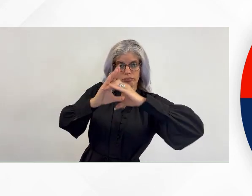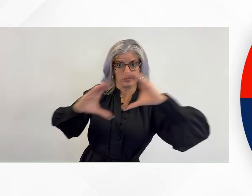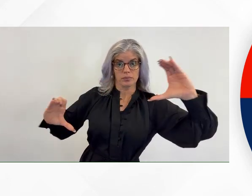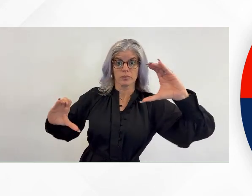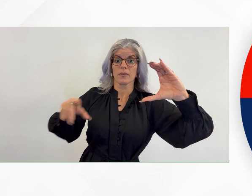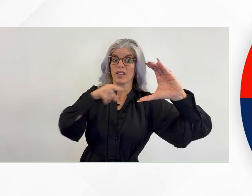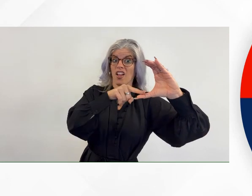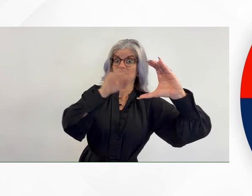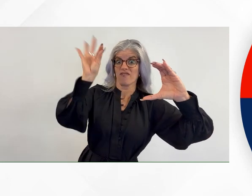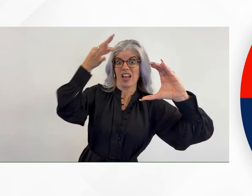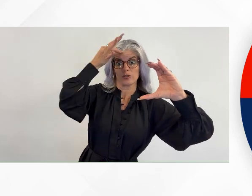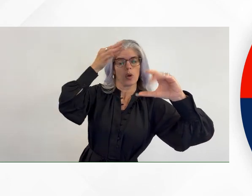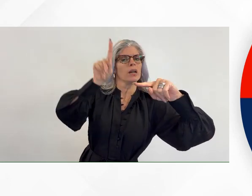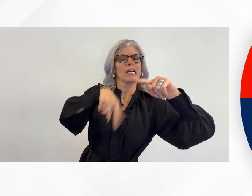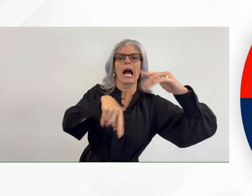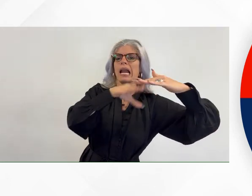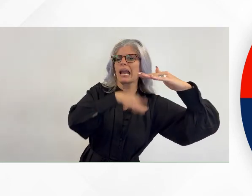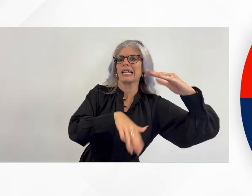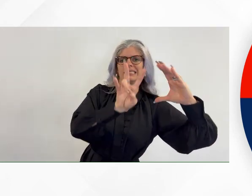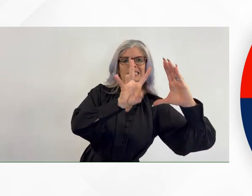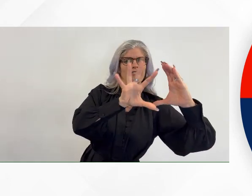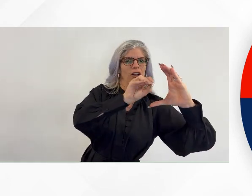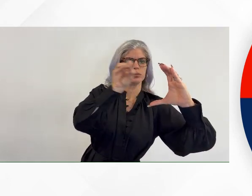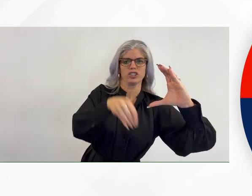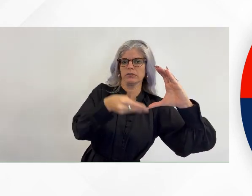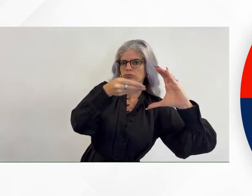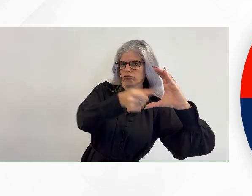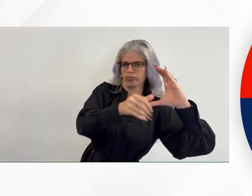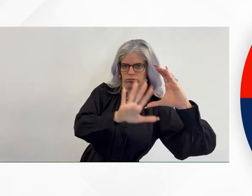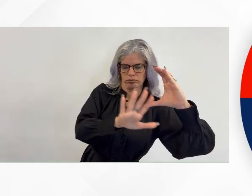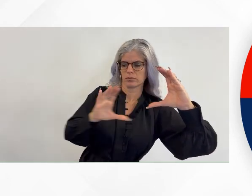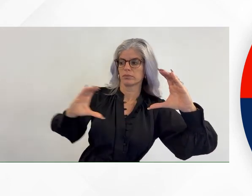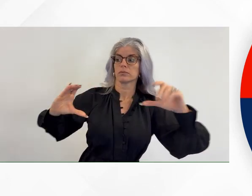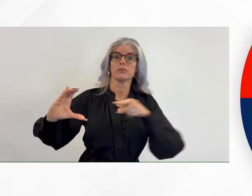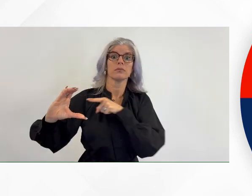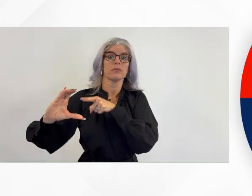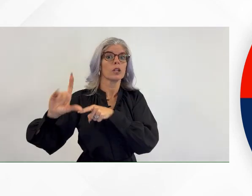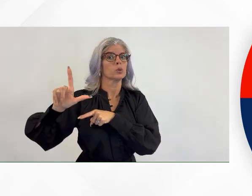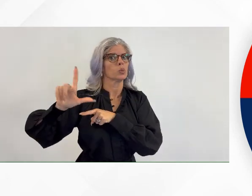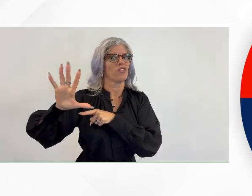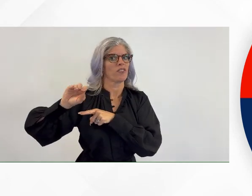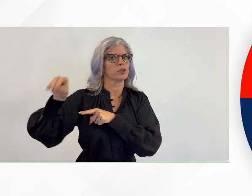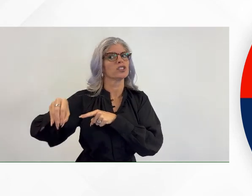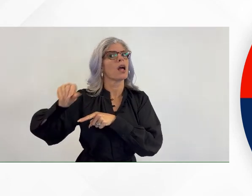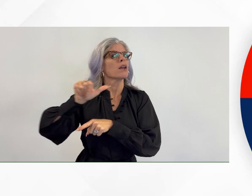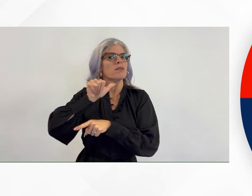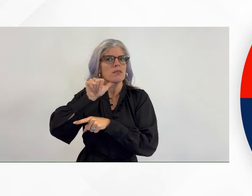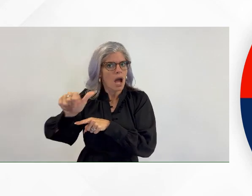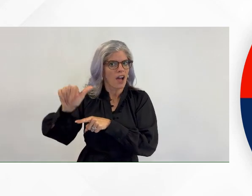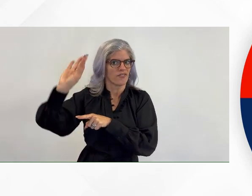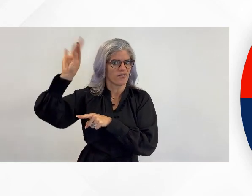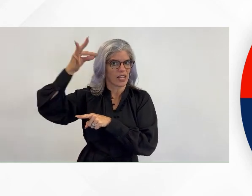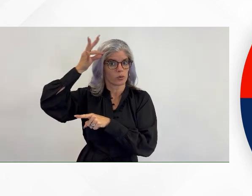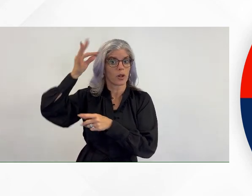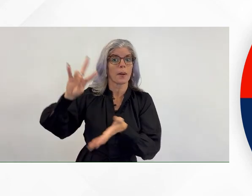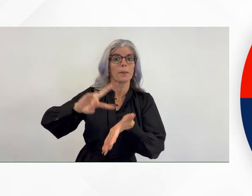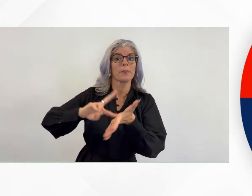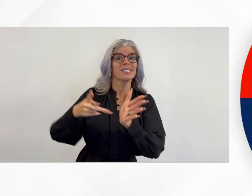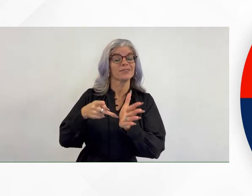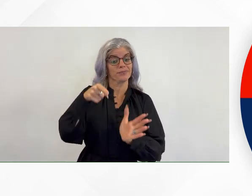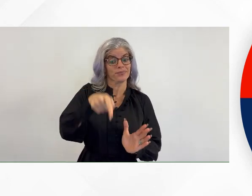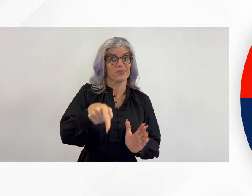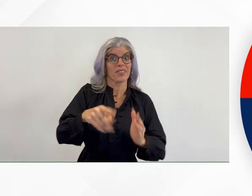Please note, if you cannot provide the 25% cost share, you could jeopardize your ability to receive full PA funding.